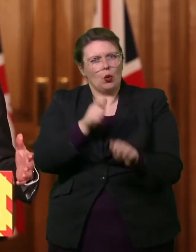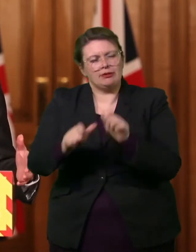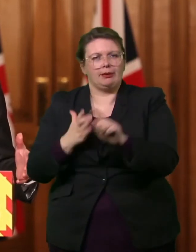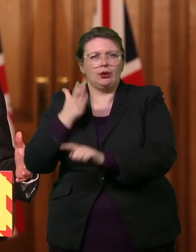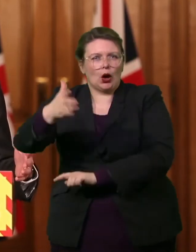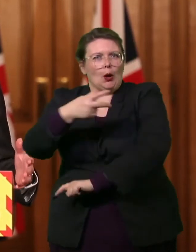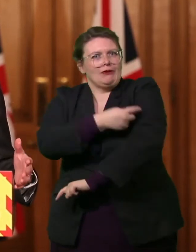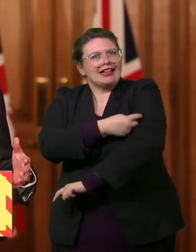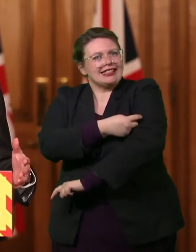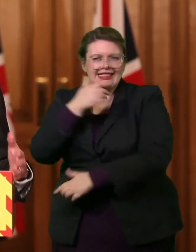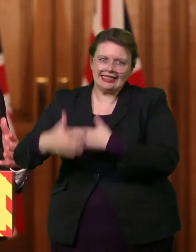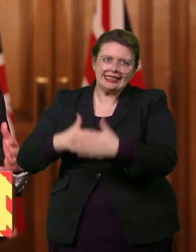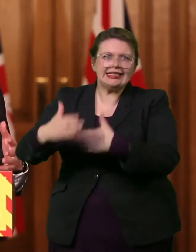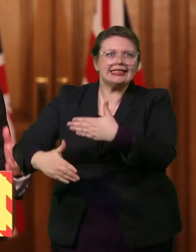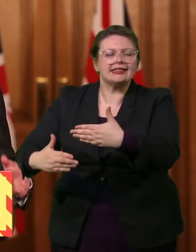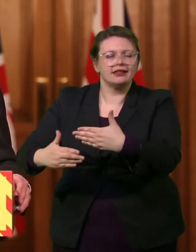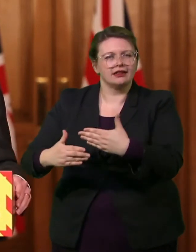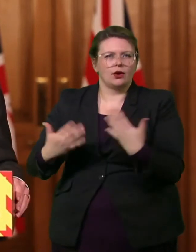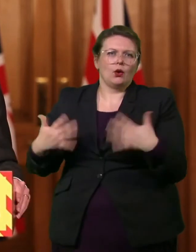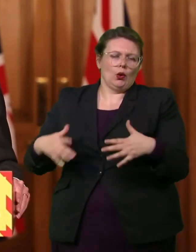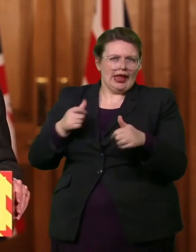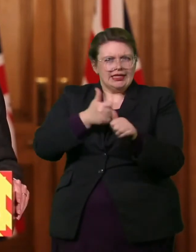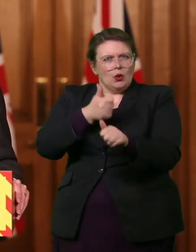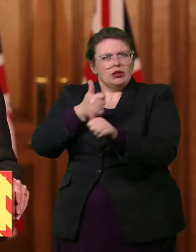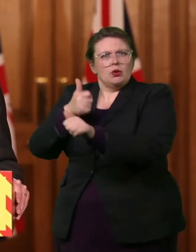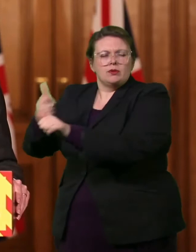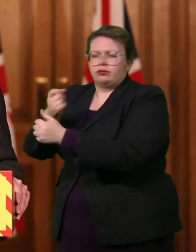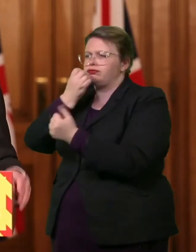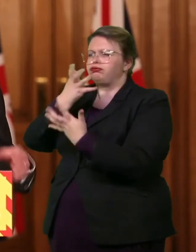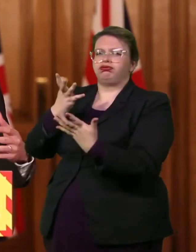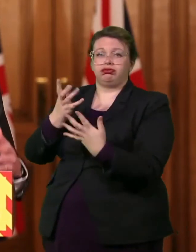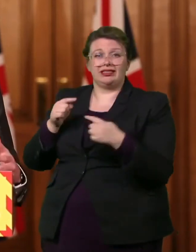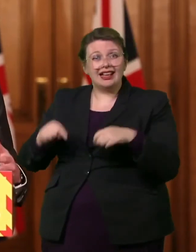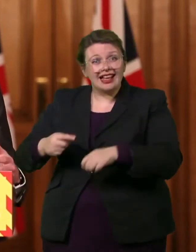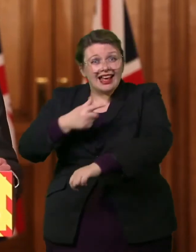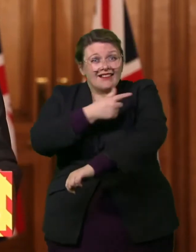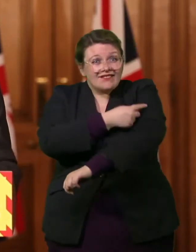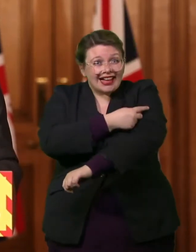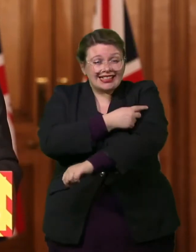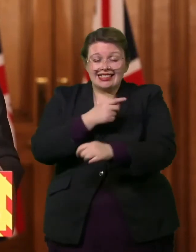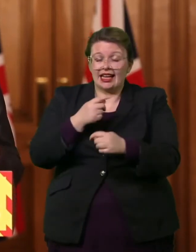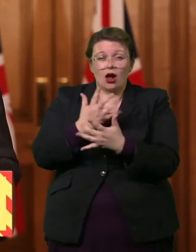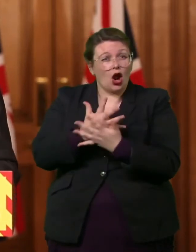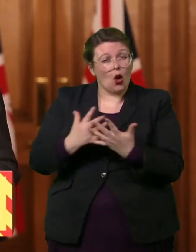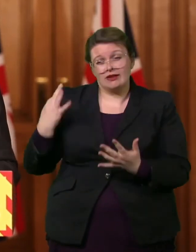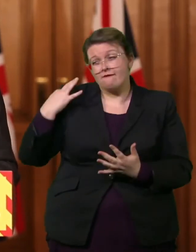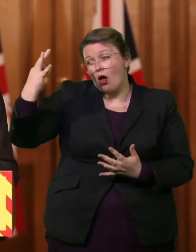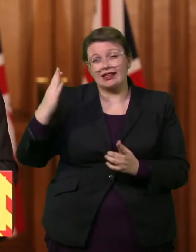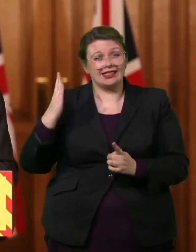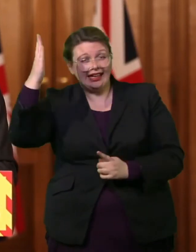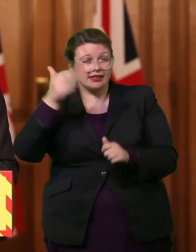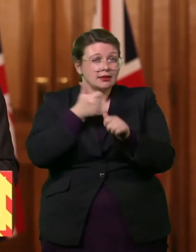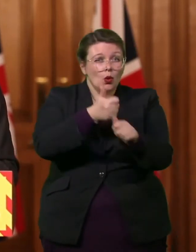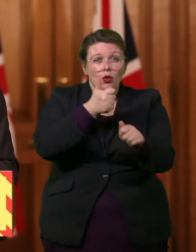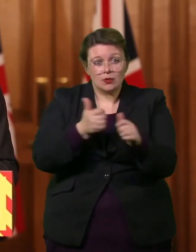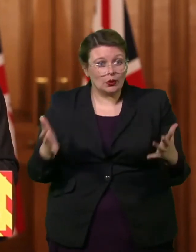the vaccine rollout has been unbelievably brilliant. The number of people who've come forward, the enthusiasm that's